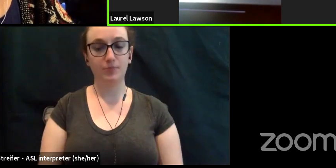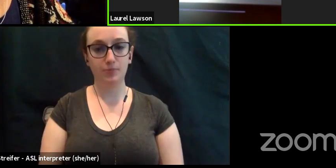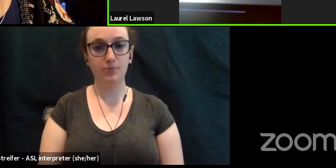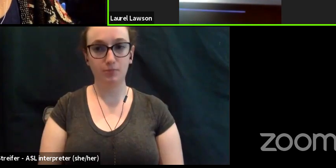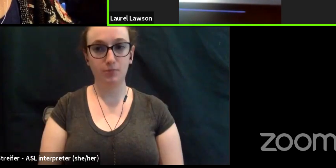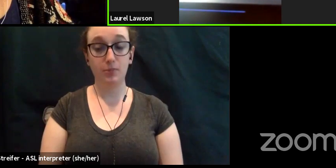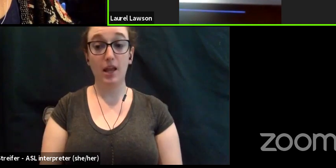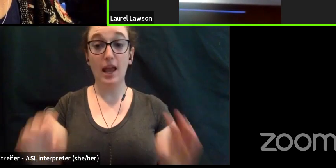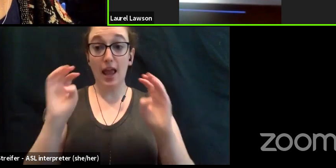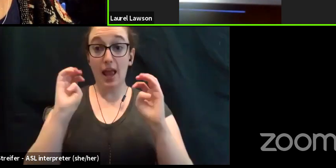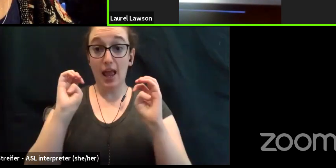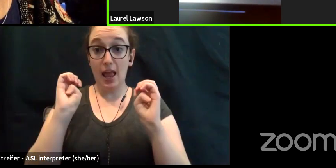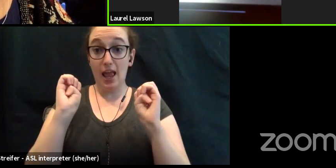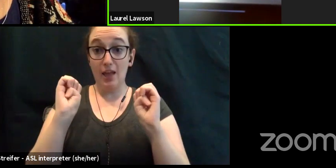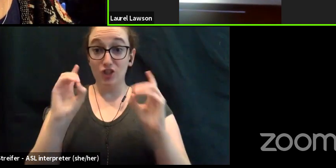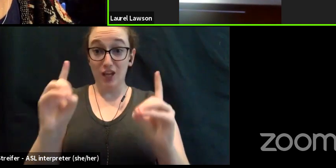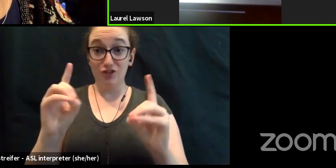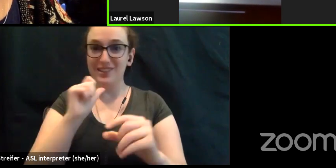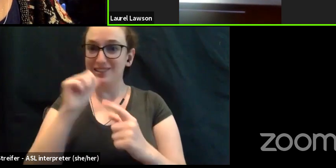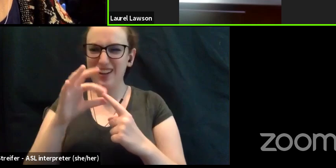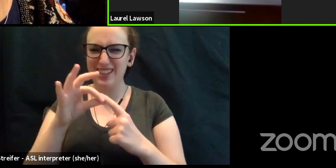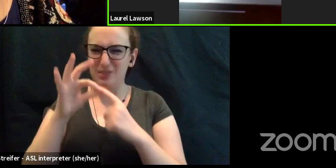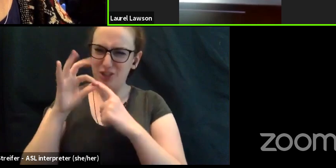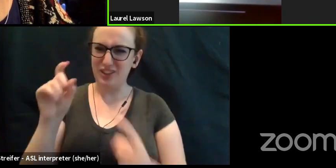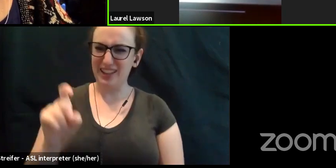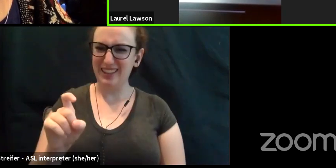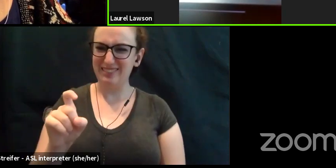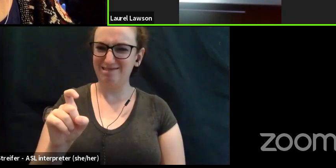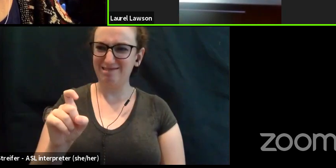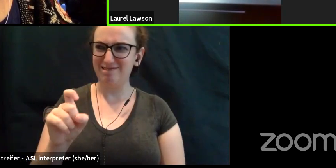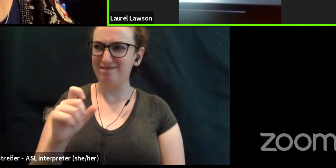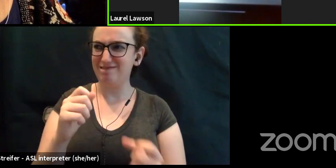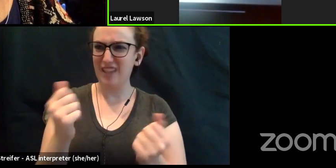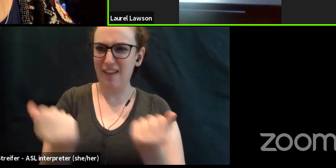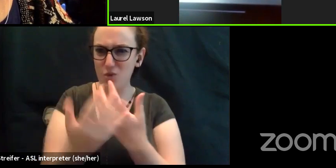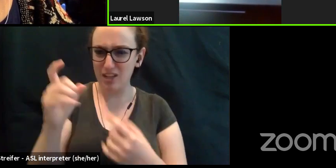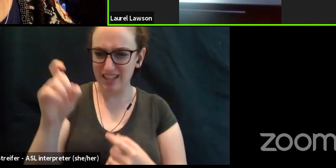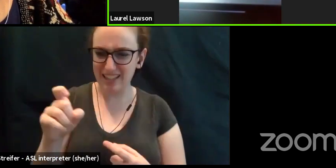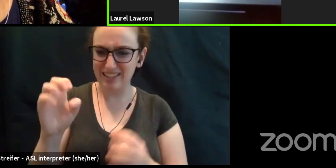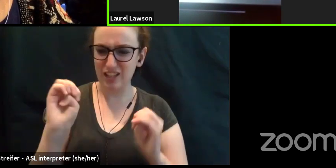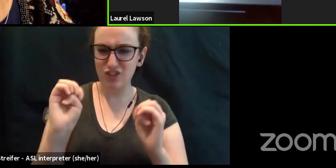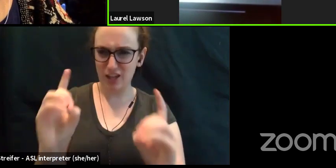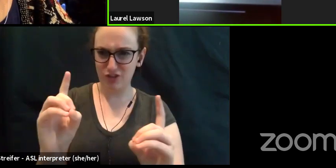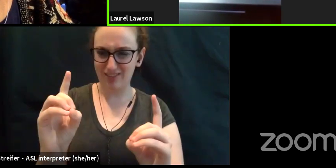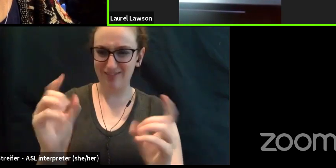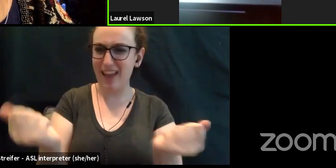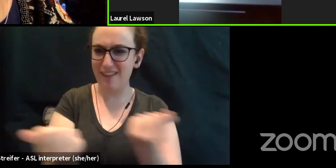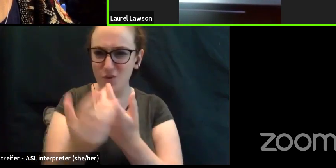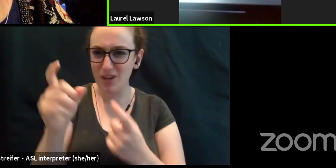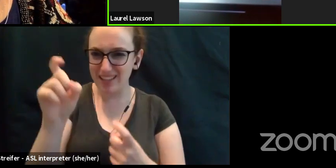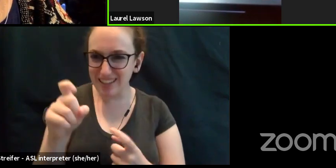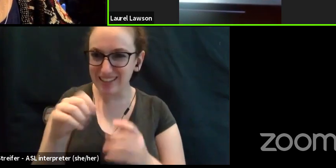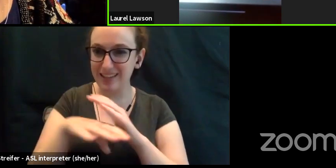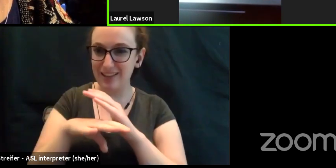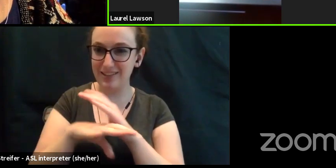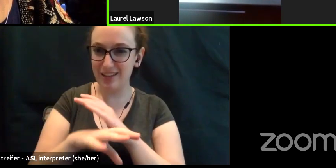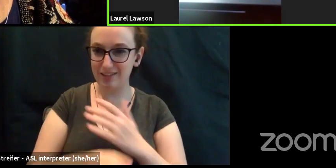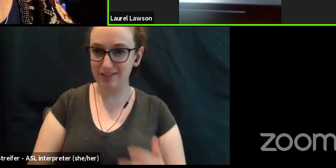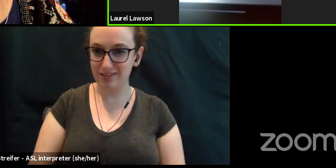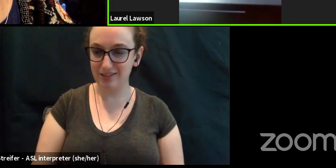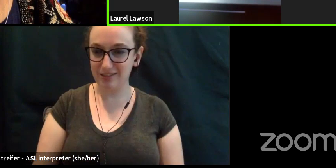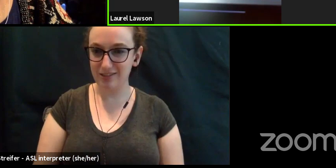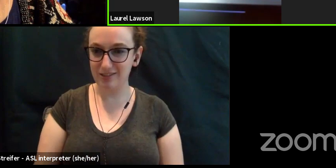Mm-hmm. Educating a child is not a special need. They have the same need for education, for access, for